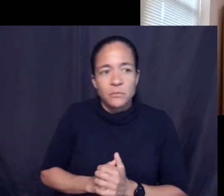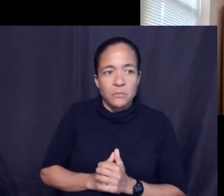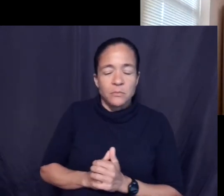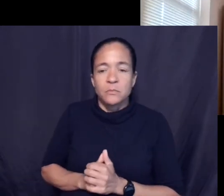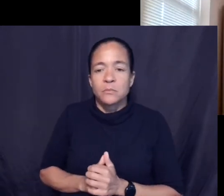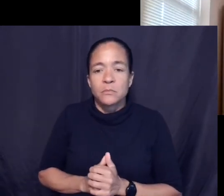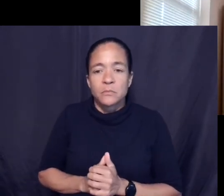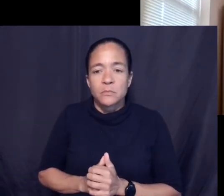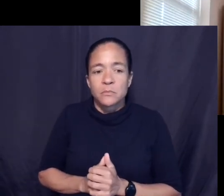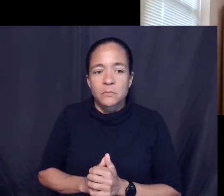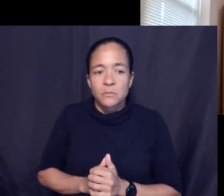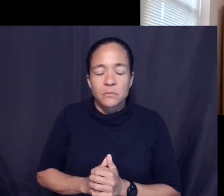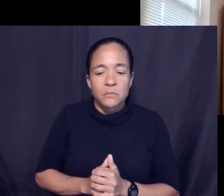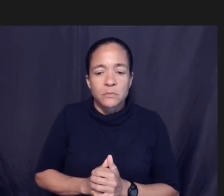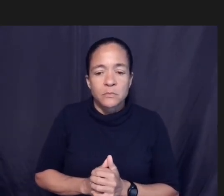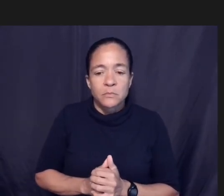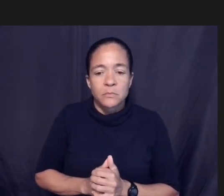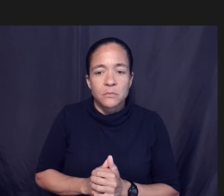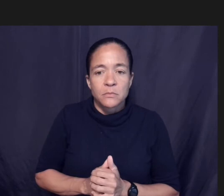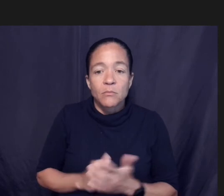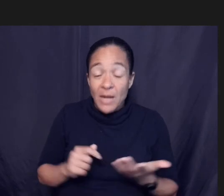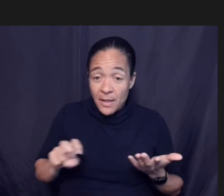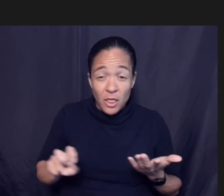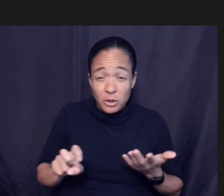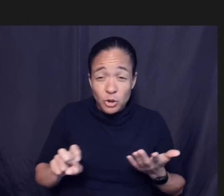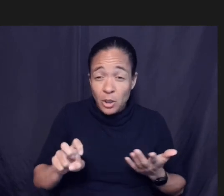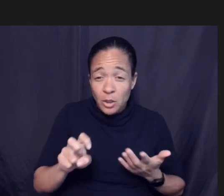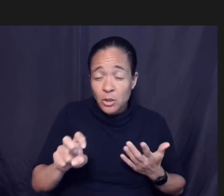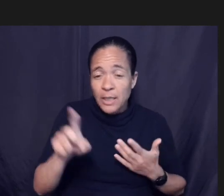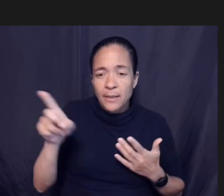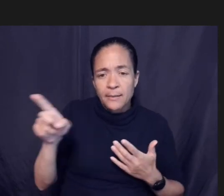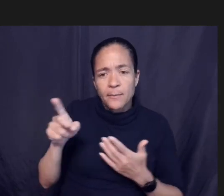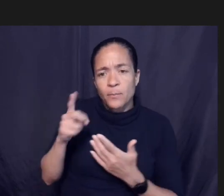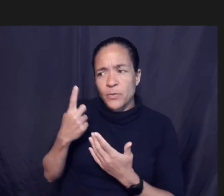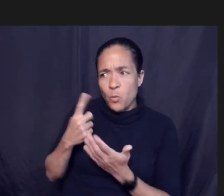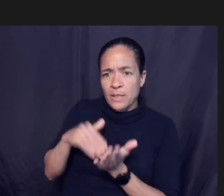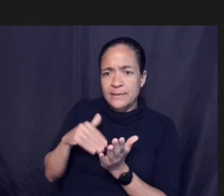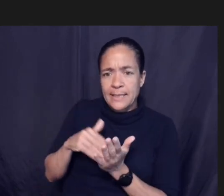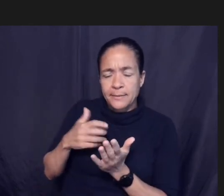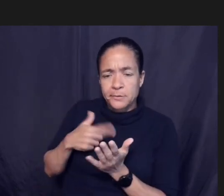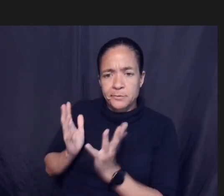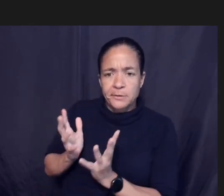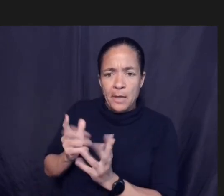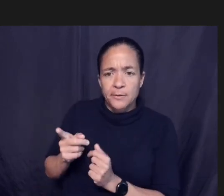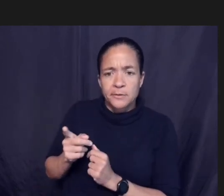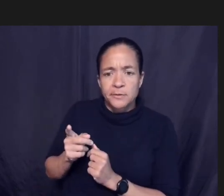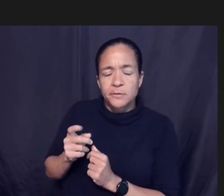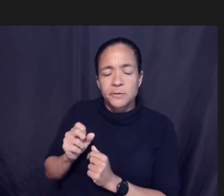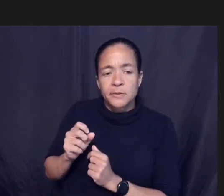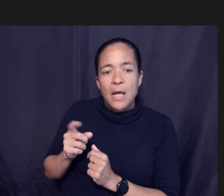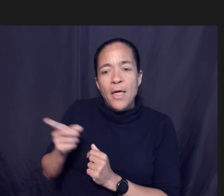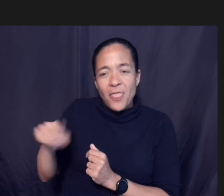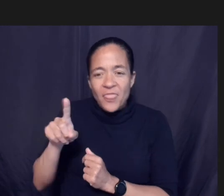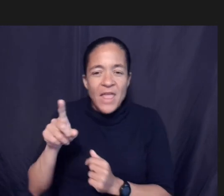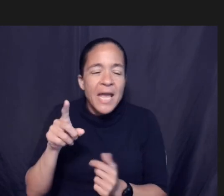through this whole journey, the one doctor I talked to and Laura talks to is that,